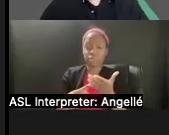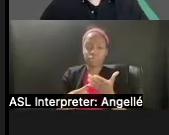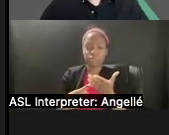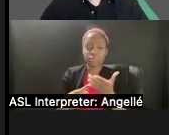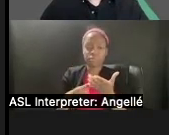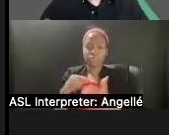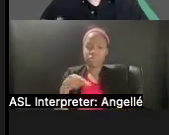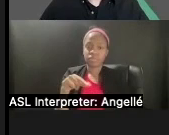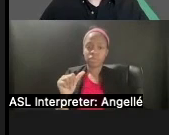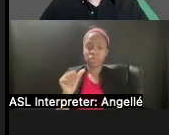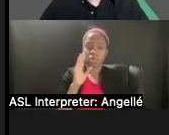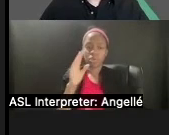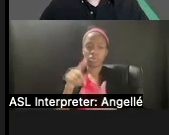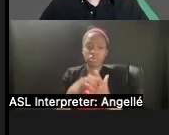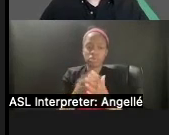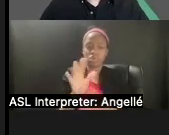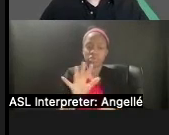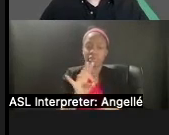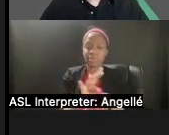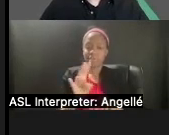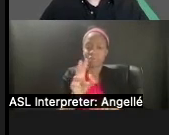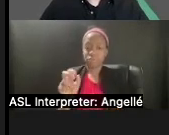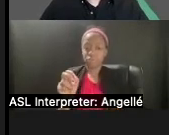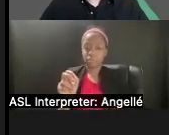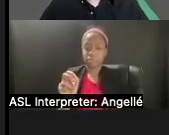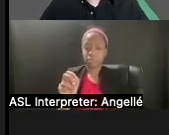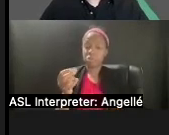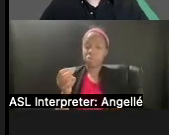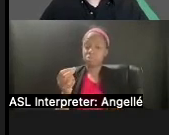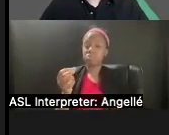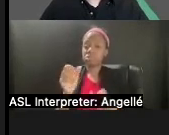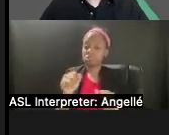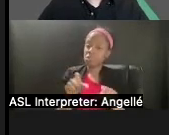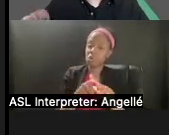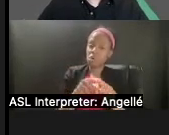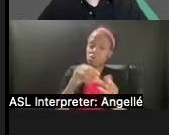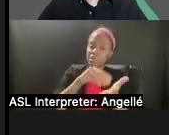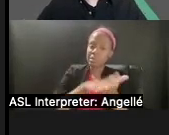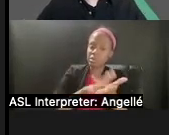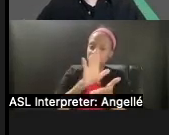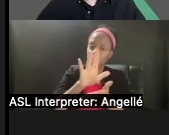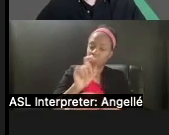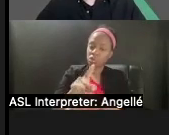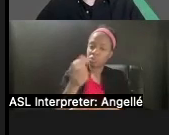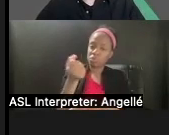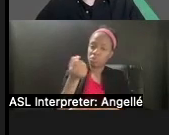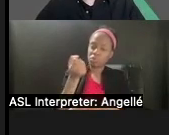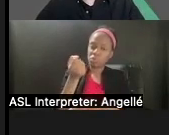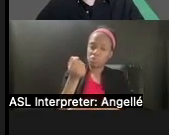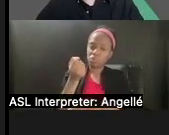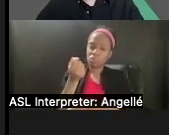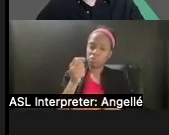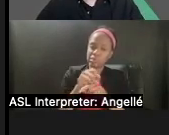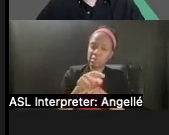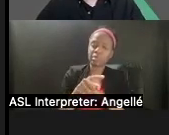Q&A will begin at around 7:30, or write down your questions and hold on to them, send them in. You